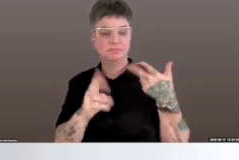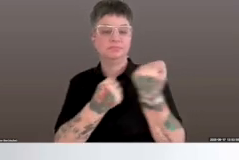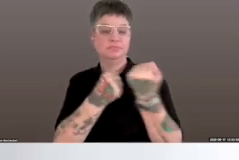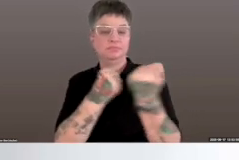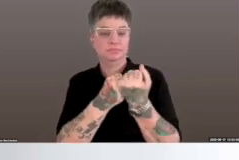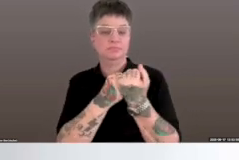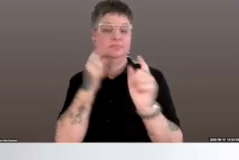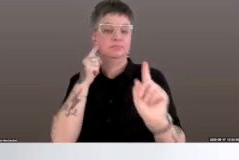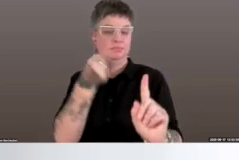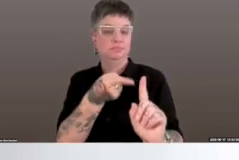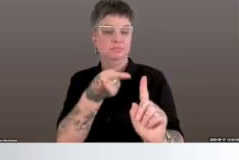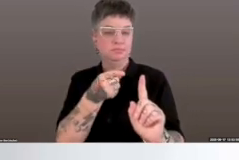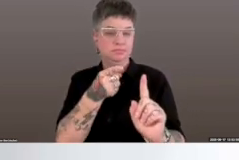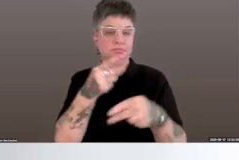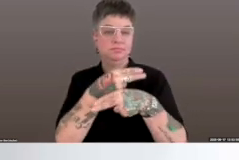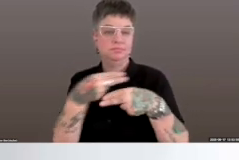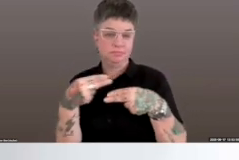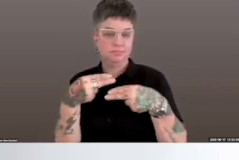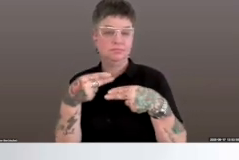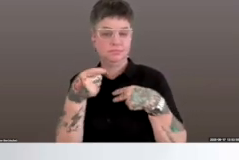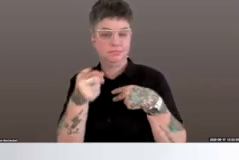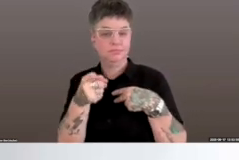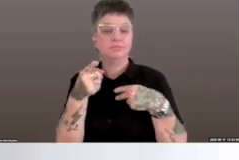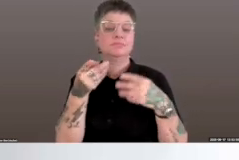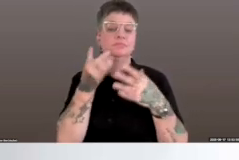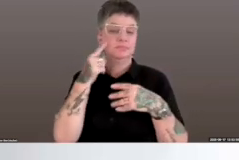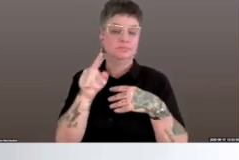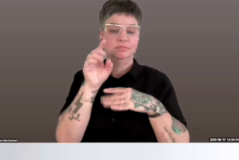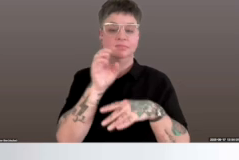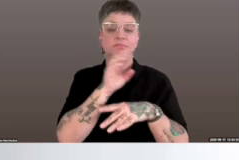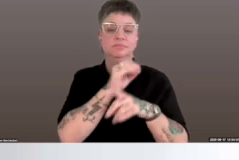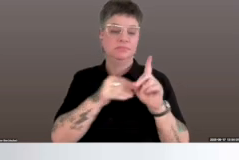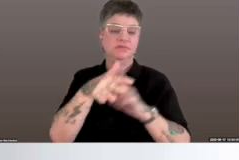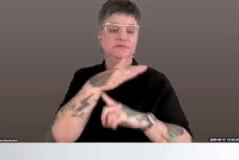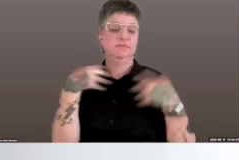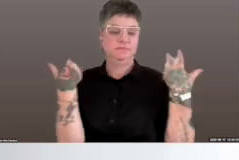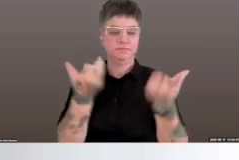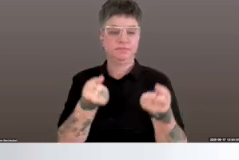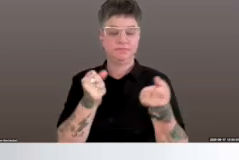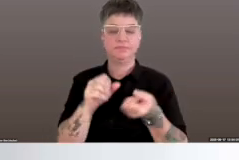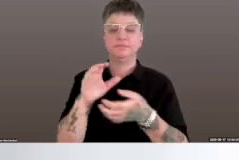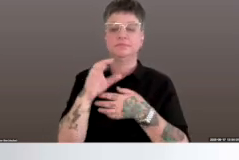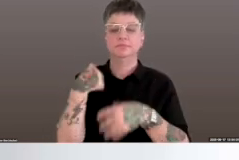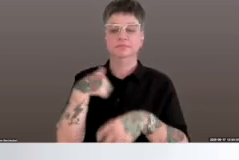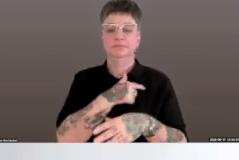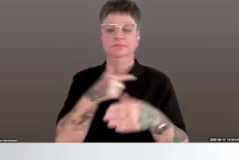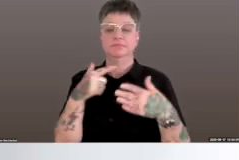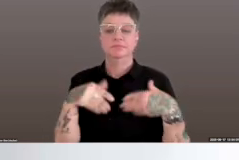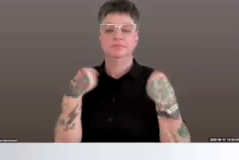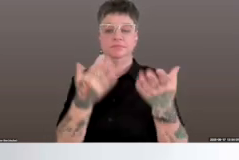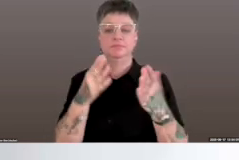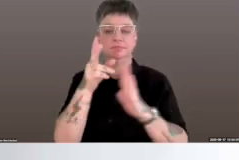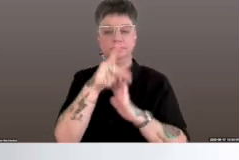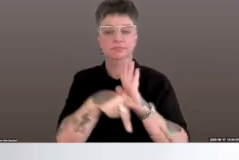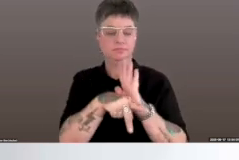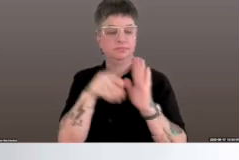slide as they focus on improvements to environmental health. As an agency, CARB incorporates the equity principles of these directives into